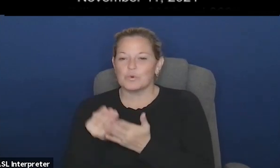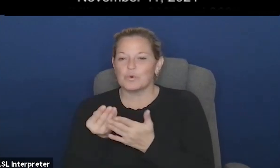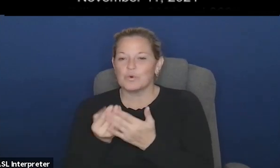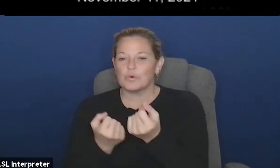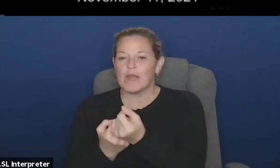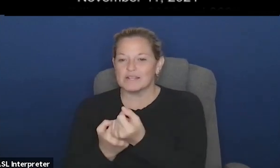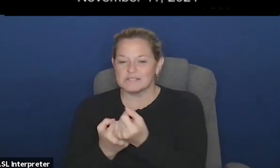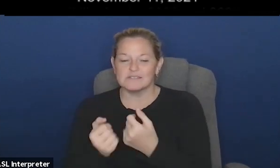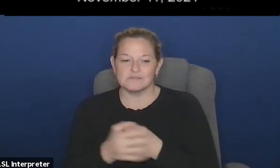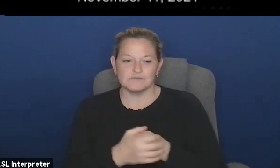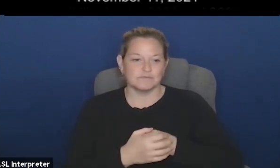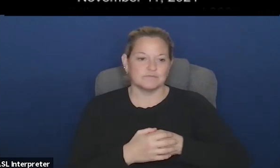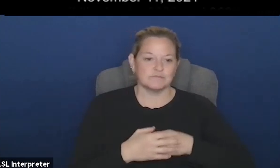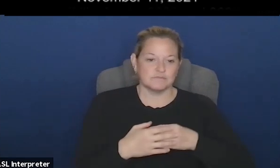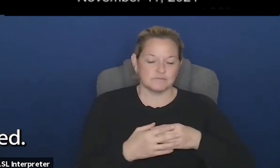next slide.